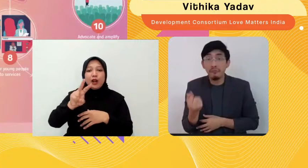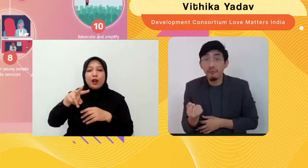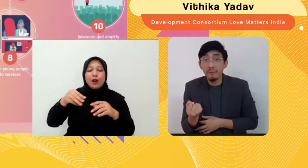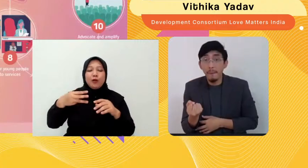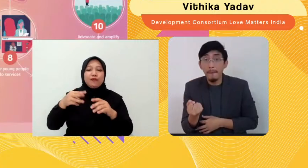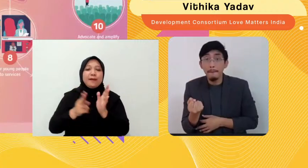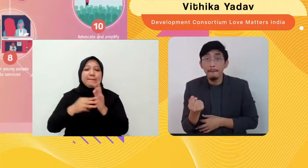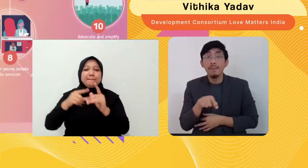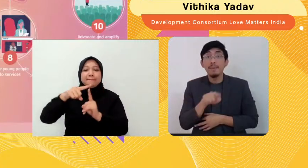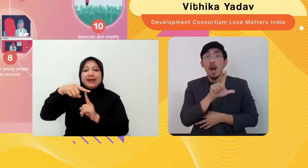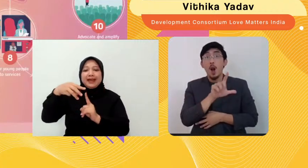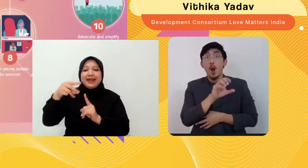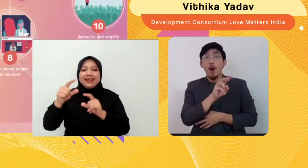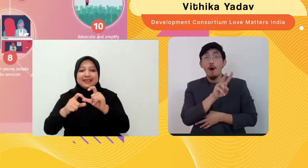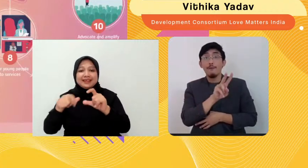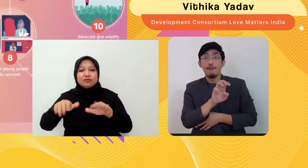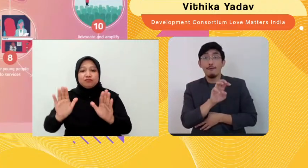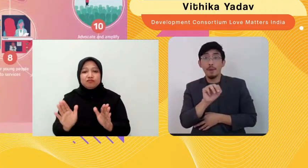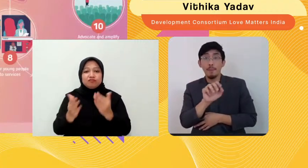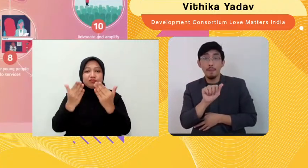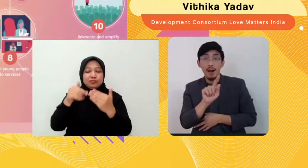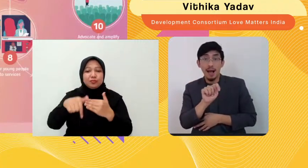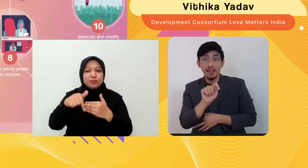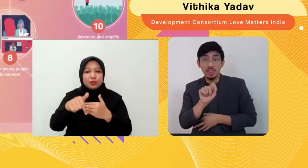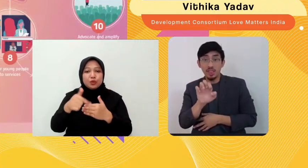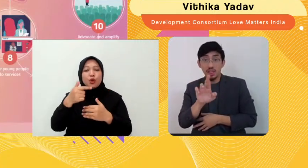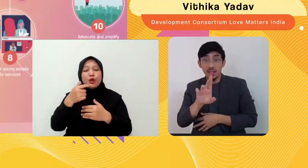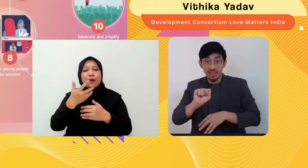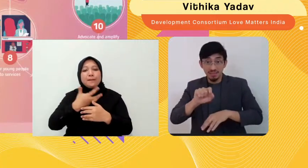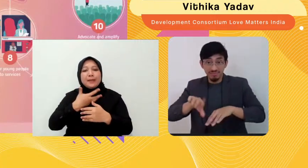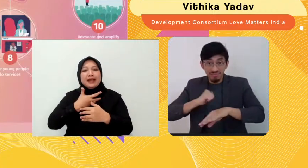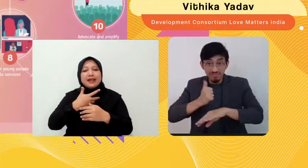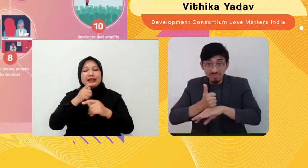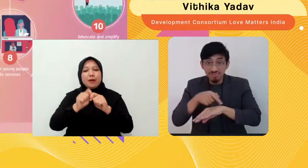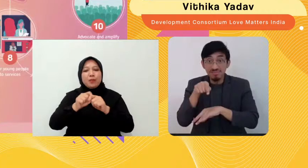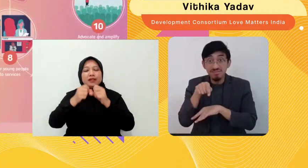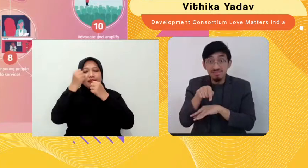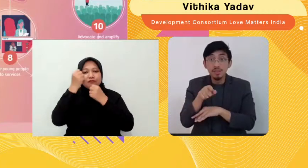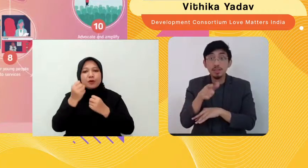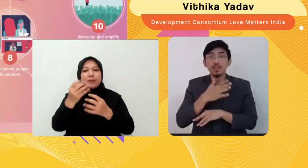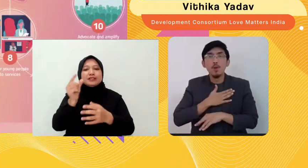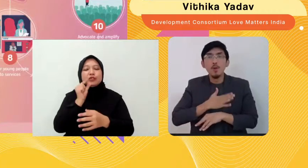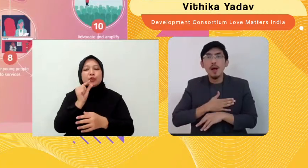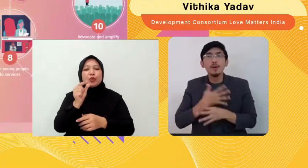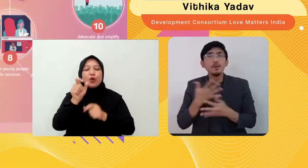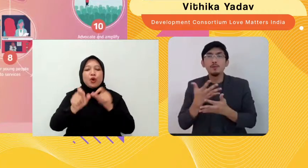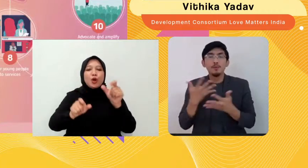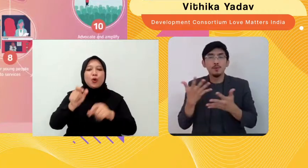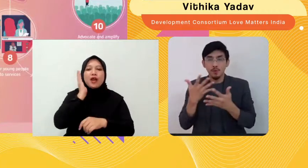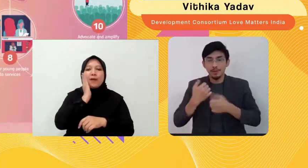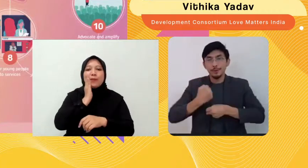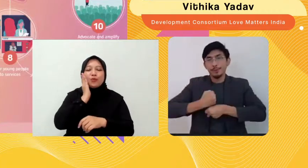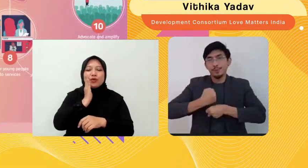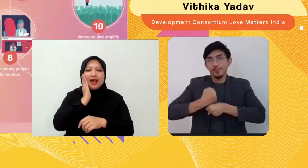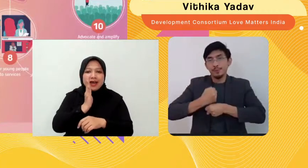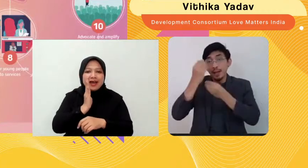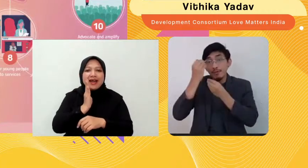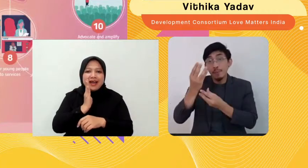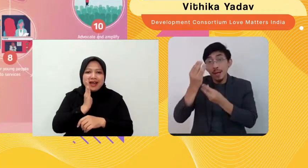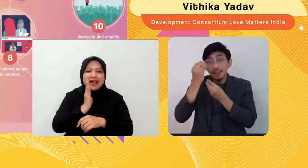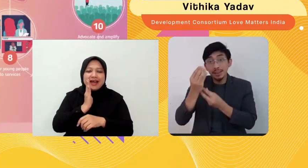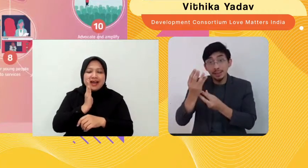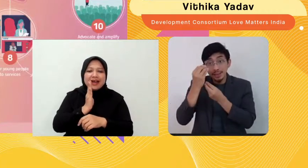see, what kind of information are young people looking for? Where are they looking for information? And there was, sort